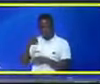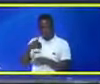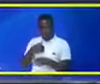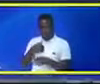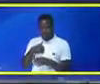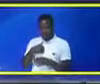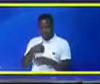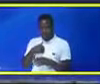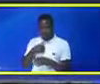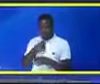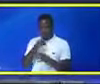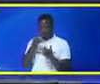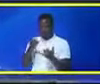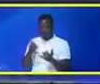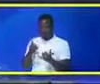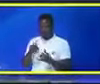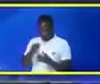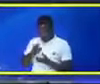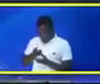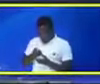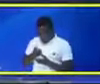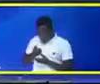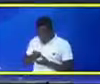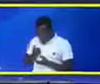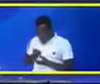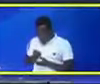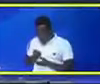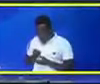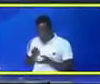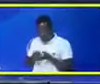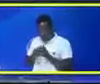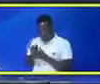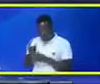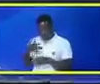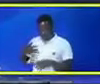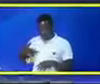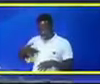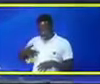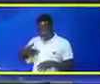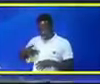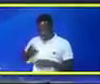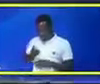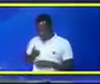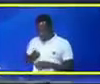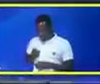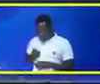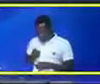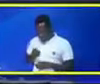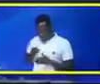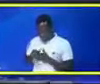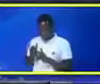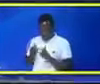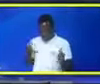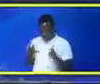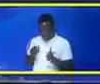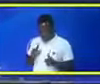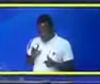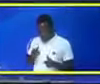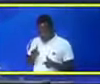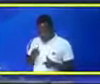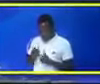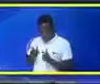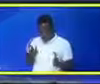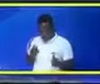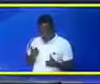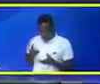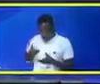this is not just a lump, but it looks like you can literally feel a big mast around the left side of your breast. In